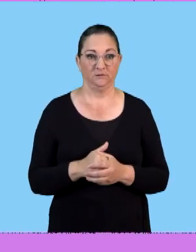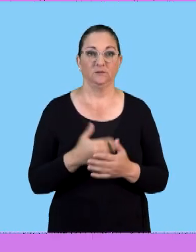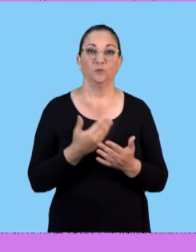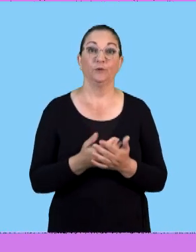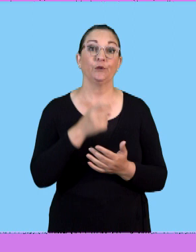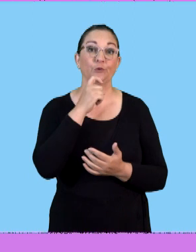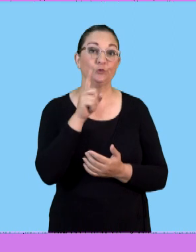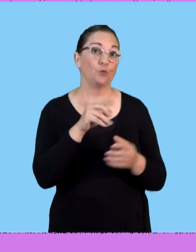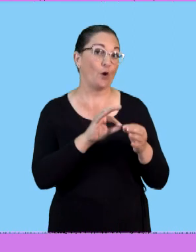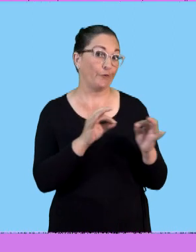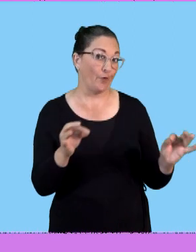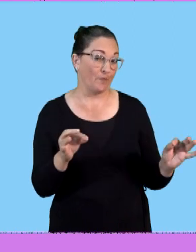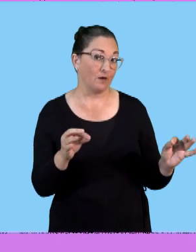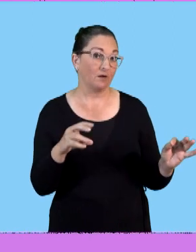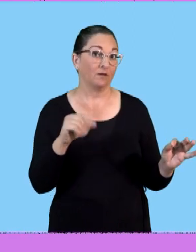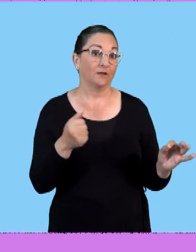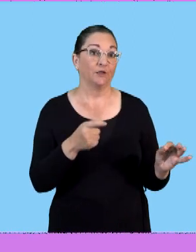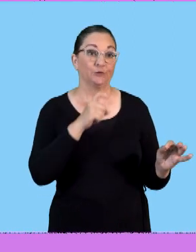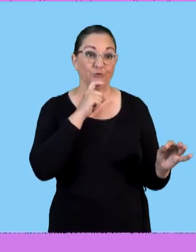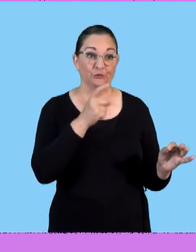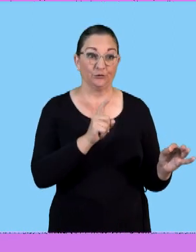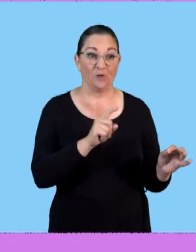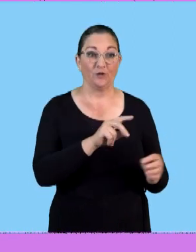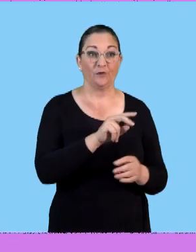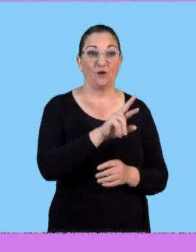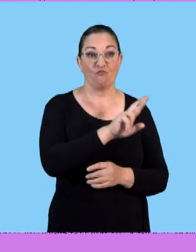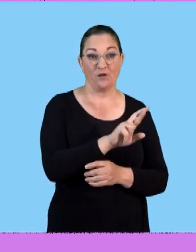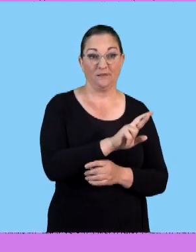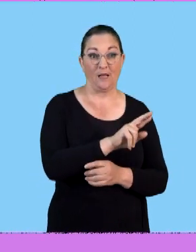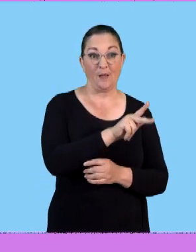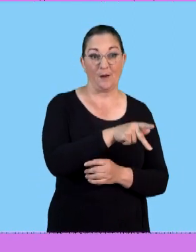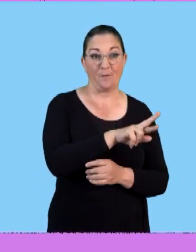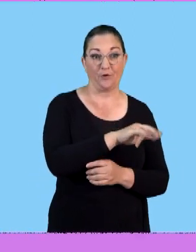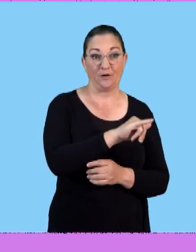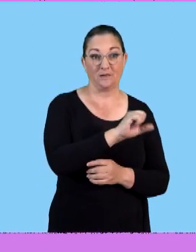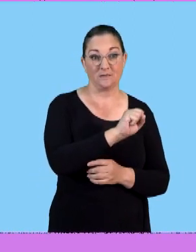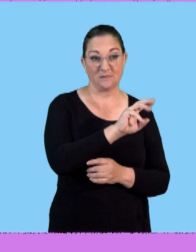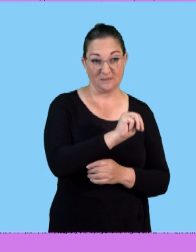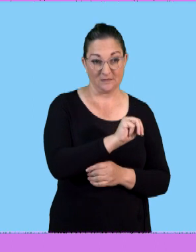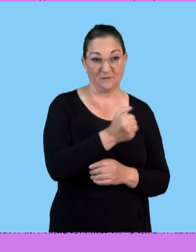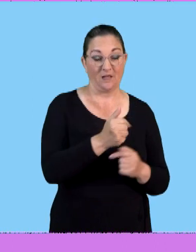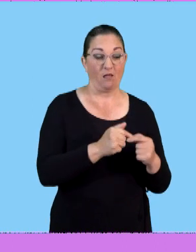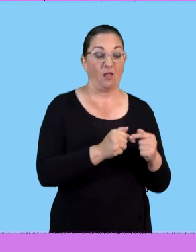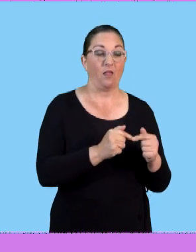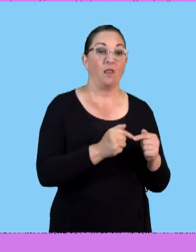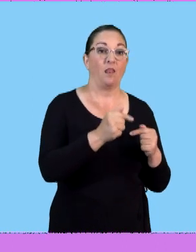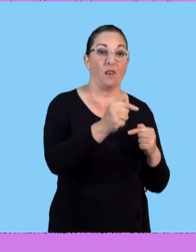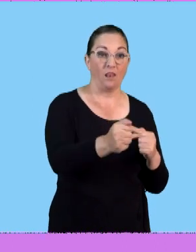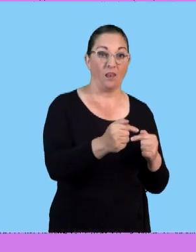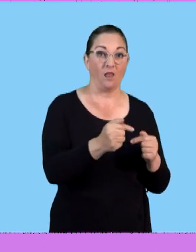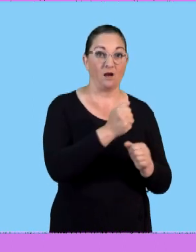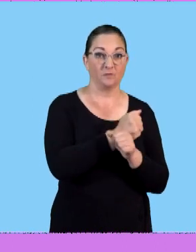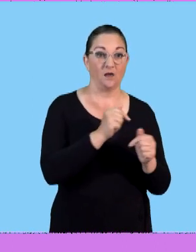may use the following formula. In order to calculate the volume of a rectangular prism, we take length, we multiply that with the